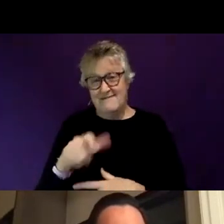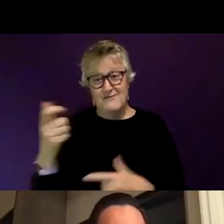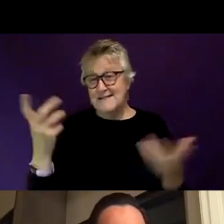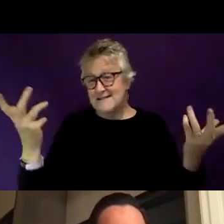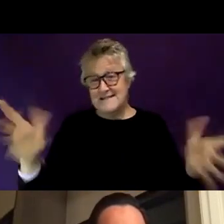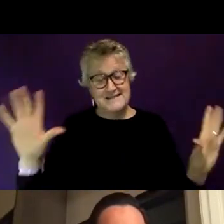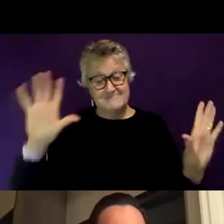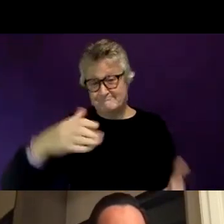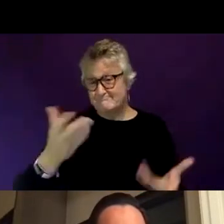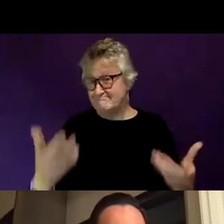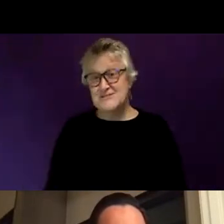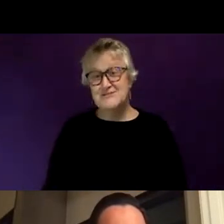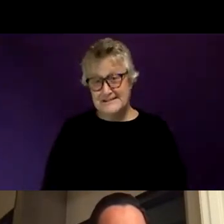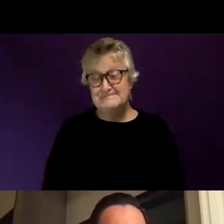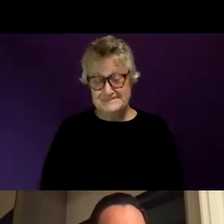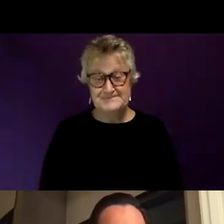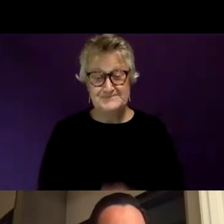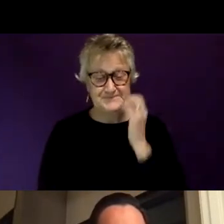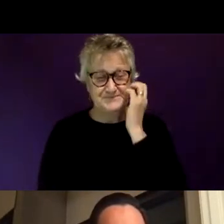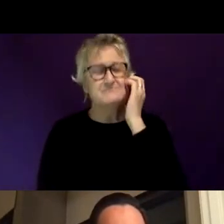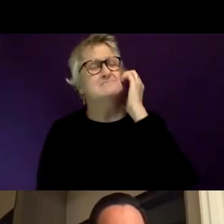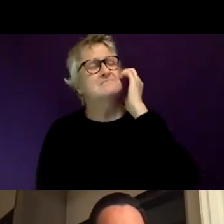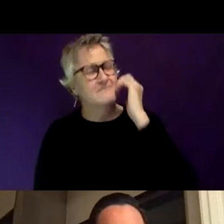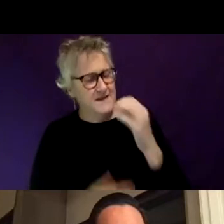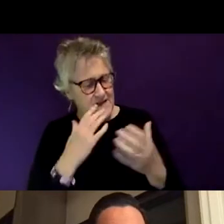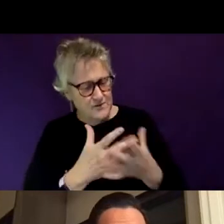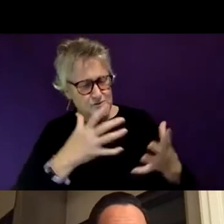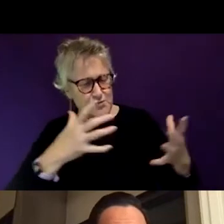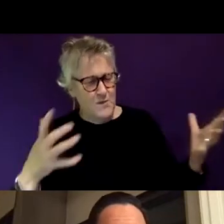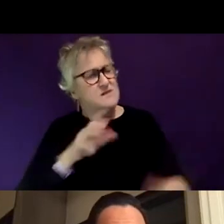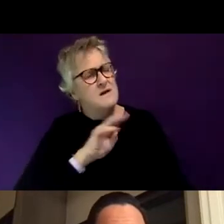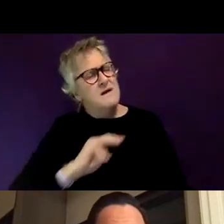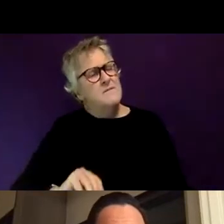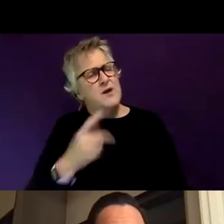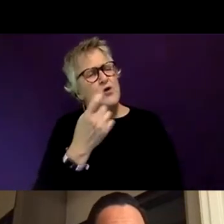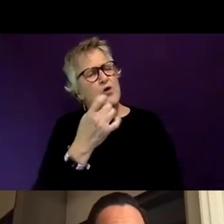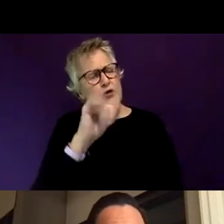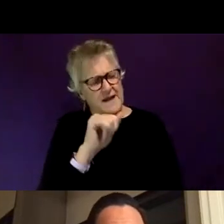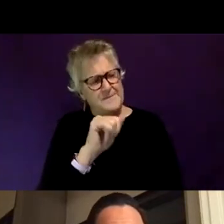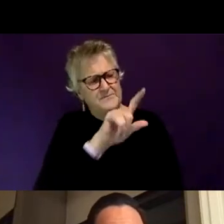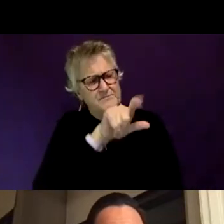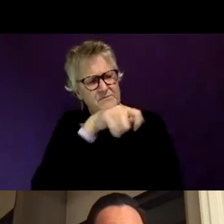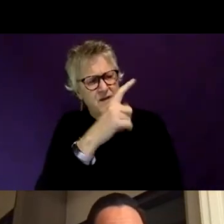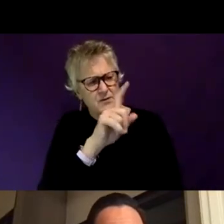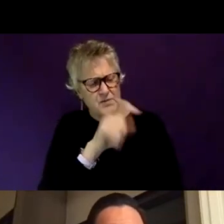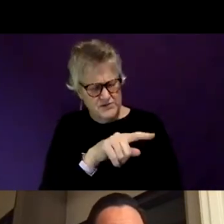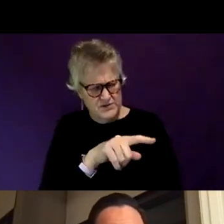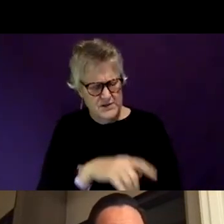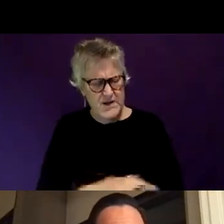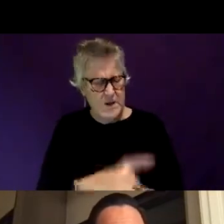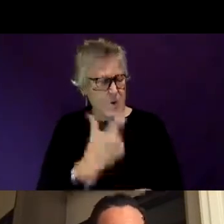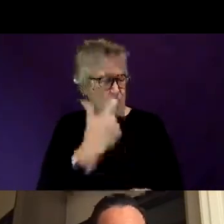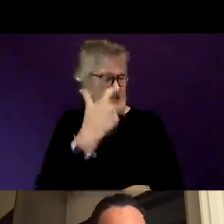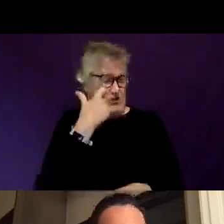Thank you so much. So, Mayor Gloria, just to follow up with you, we just beat back a Republican